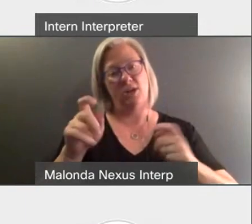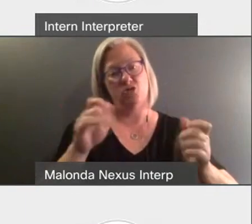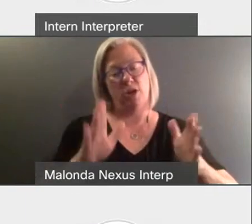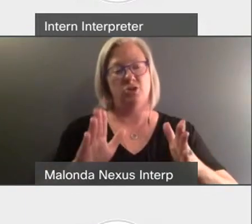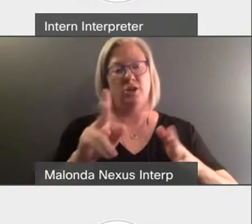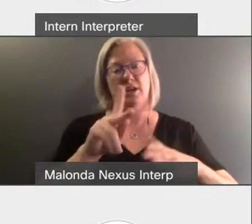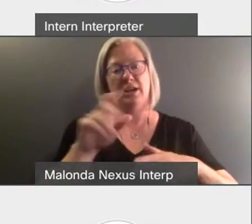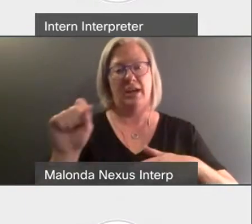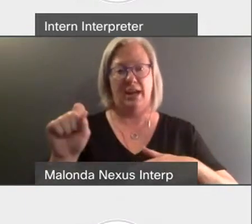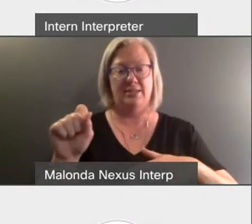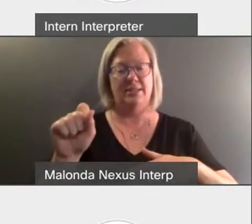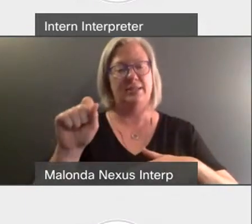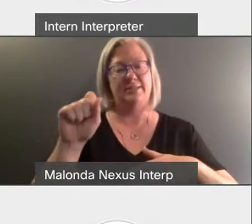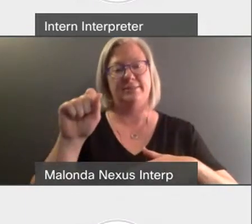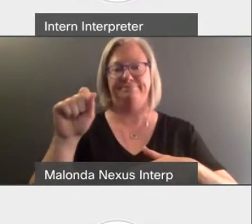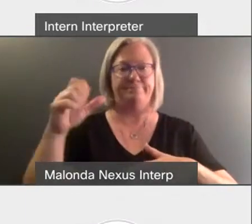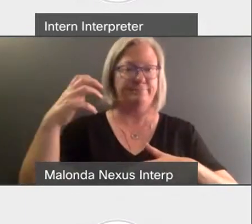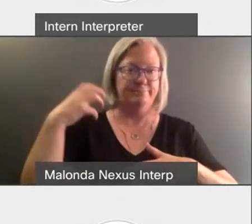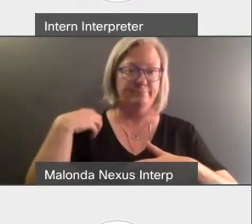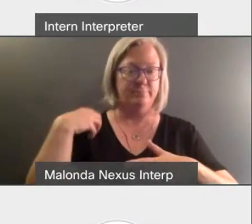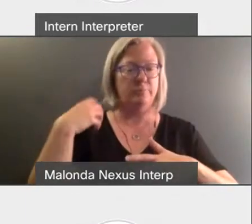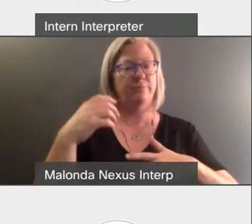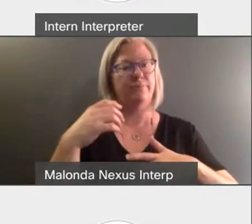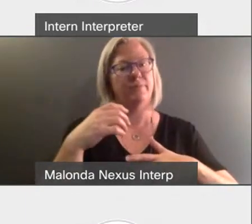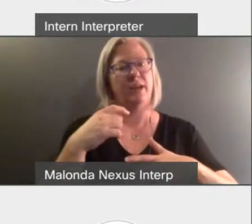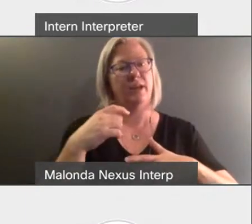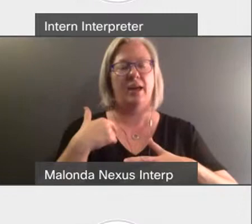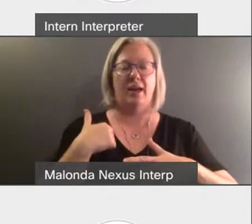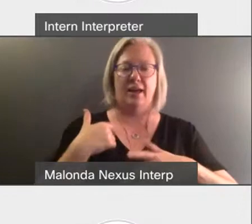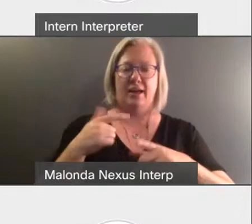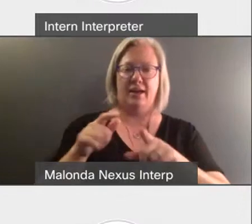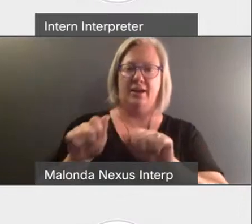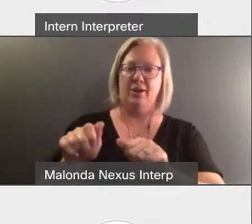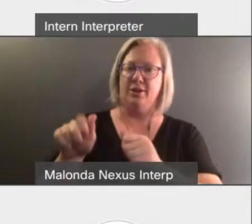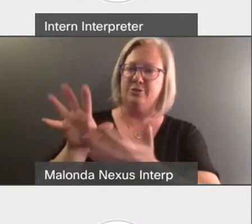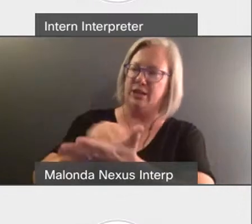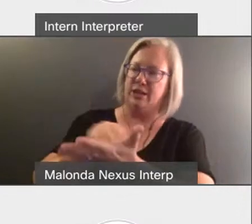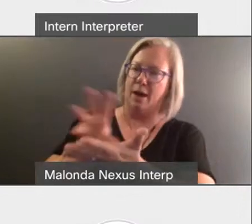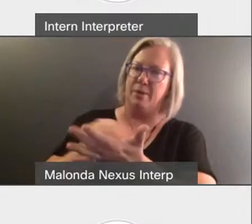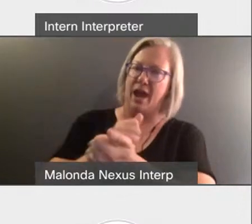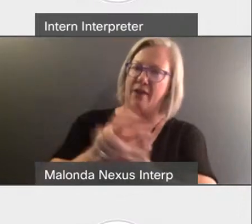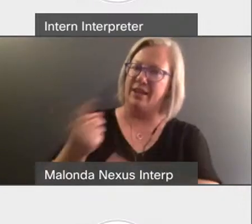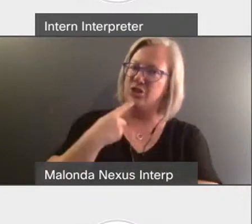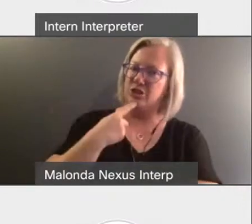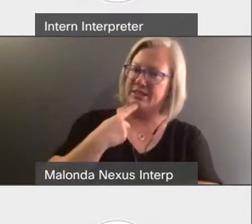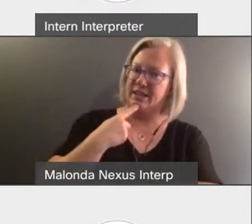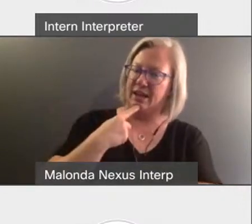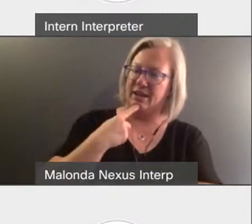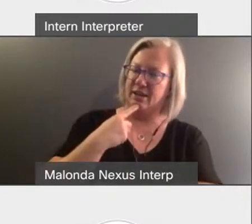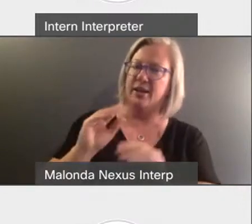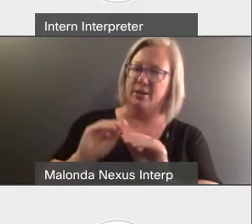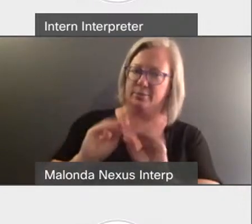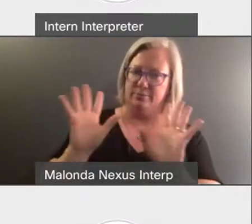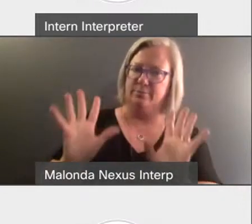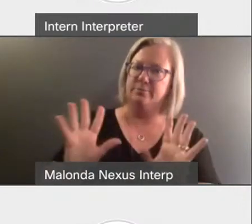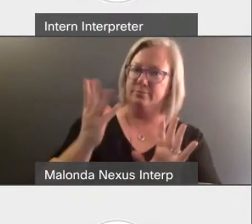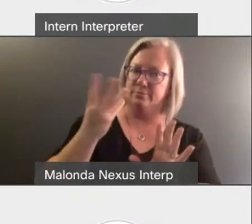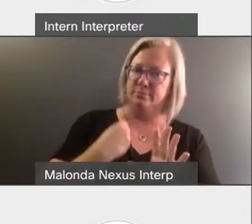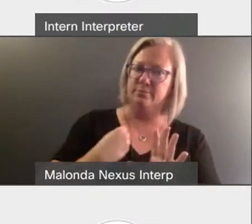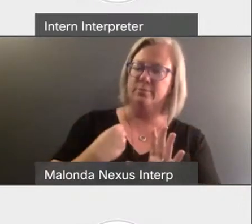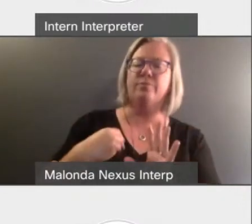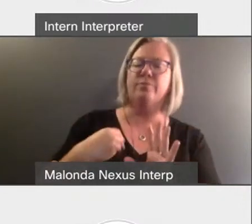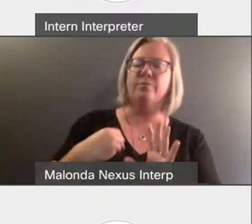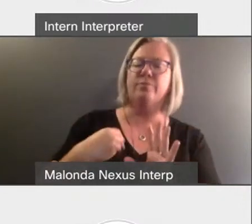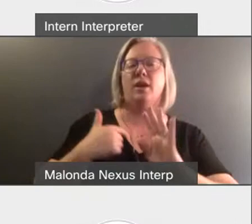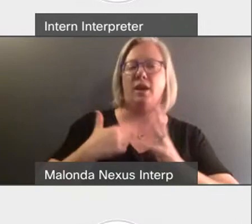much could just ditto everything that my chair said. She so very eloquently summed it up. But as such, I would like to address the potential impact of new